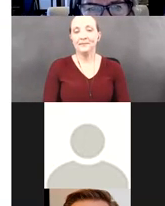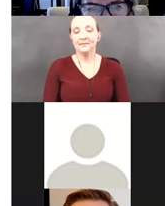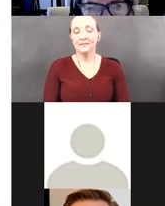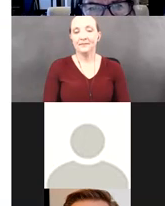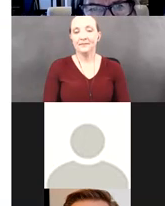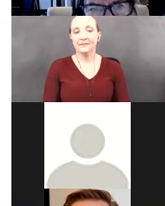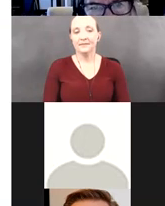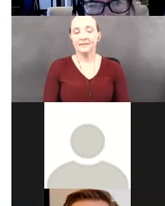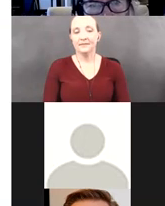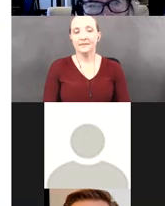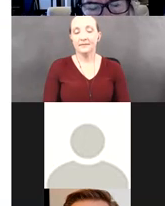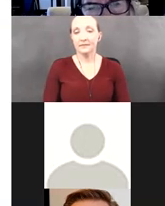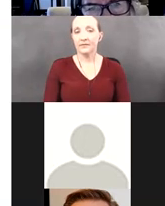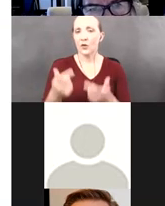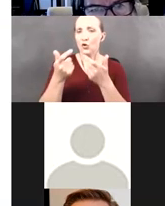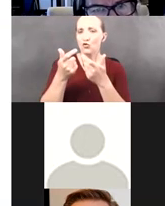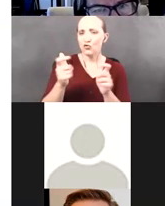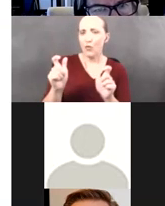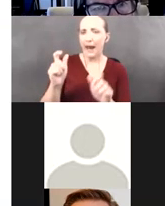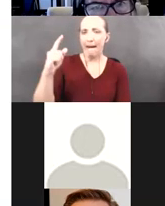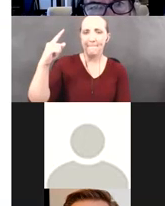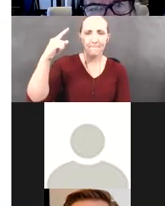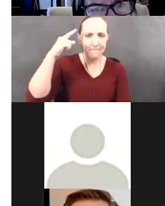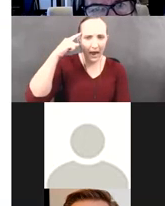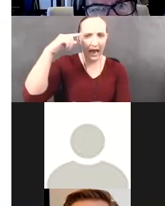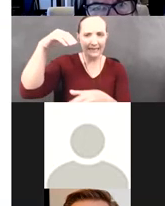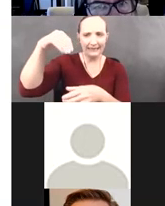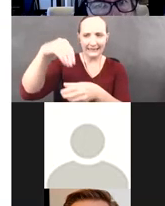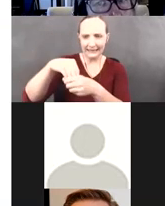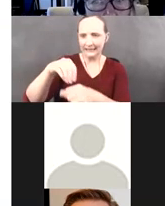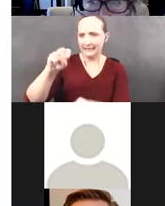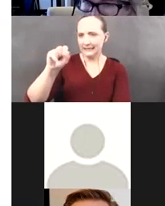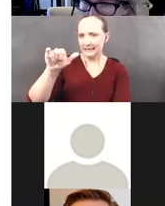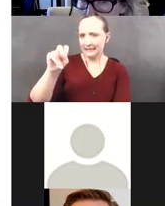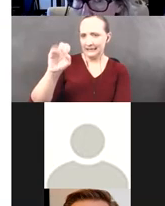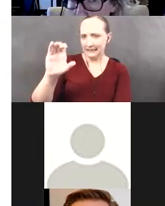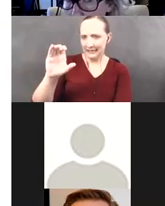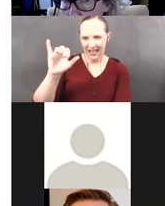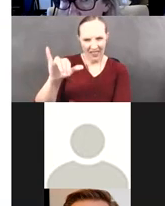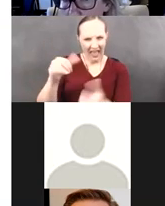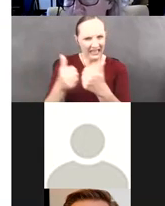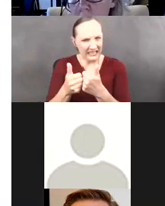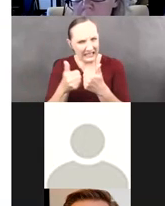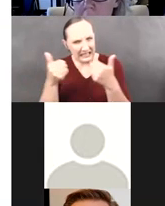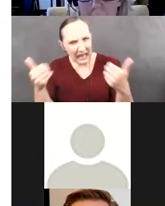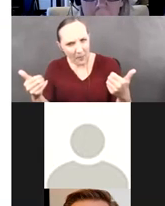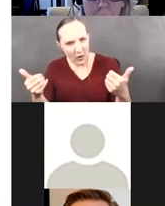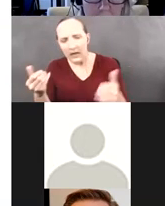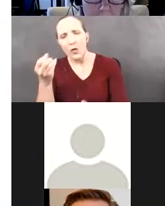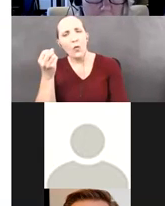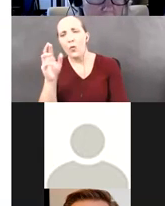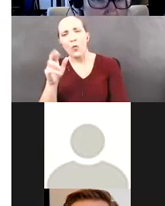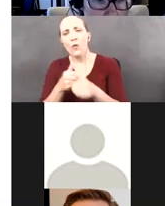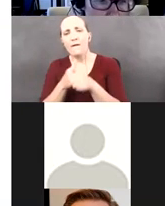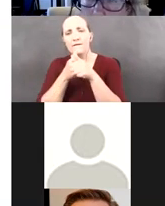is Great Minds in Sync something Great separate, or Minds does it follow the en same Sync es